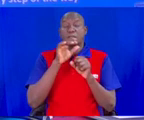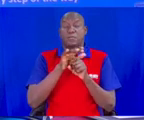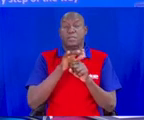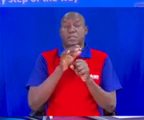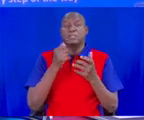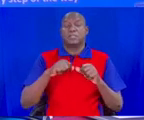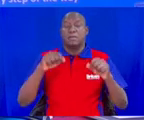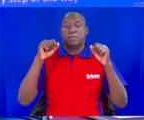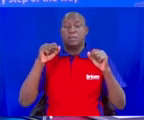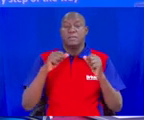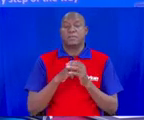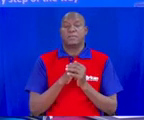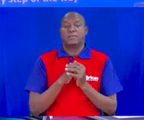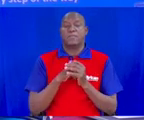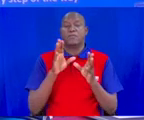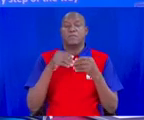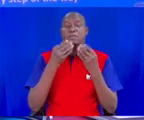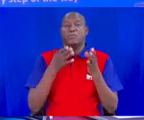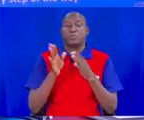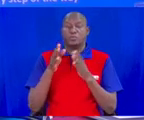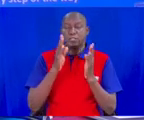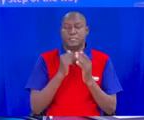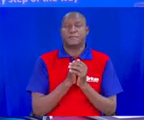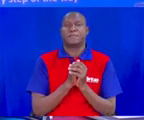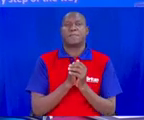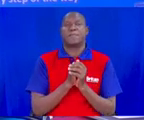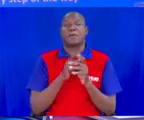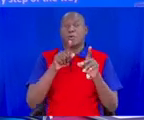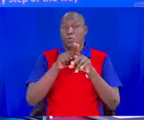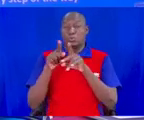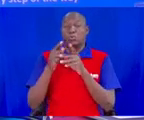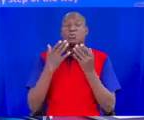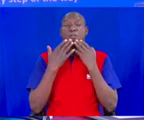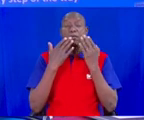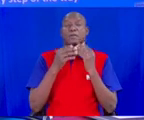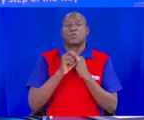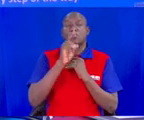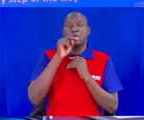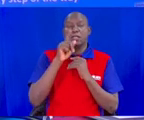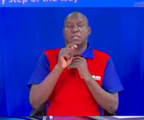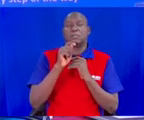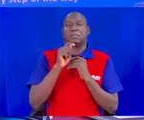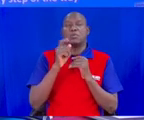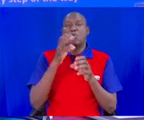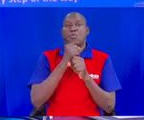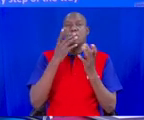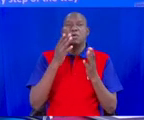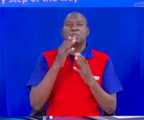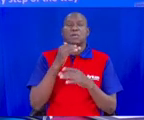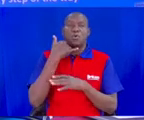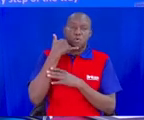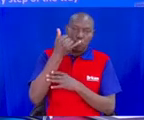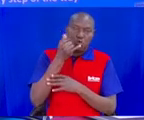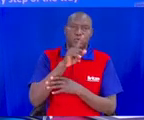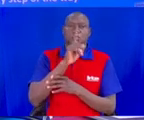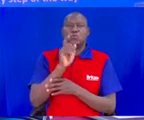Chairman, for giving me the opportunity. And I also want to thank the unit holders who have called in to ask these questions, which we